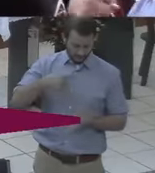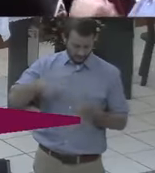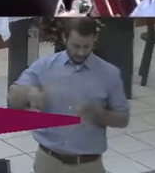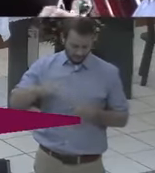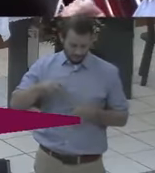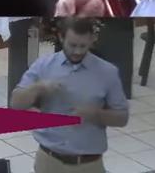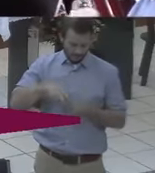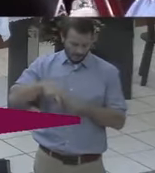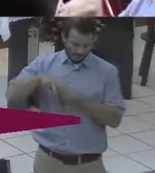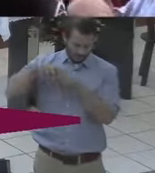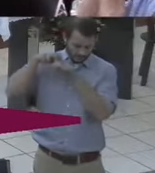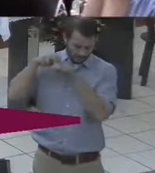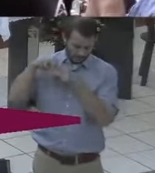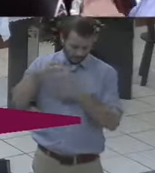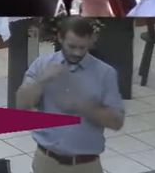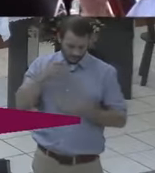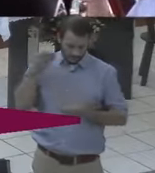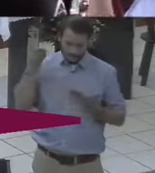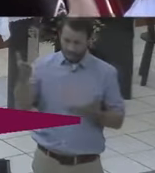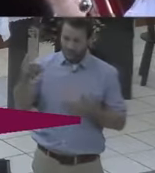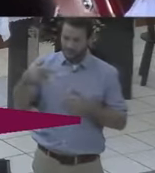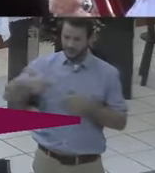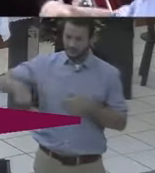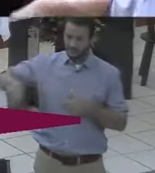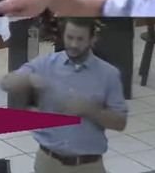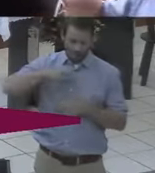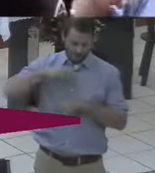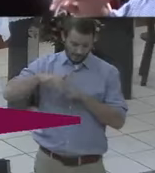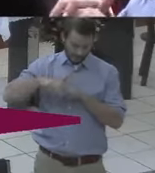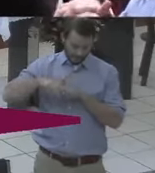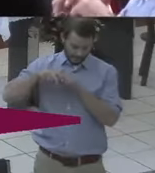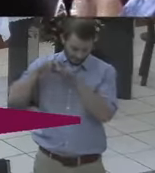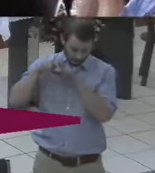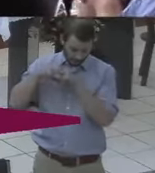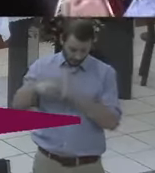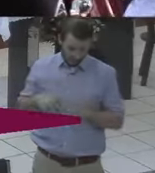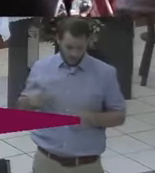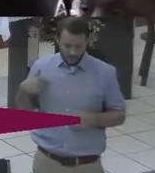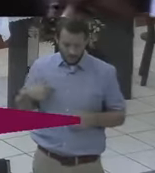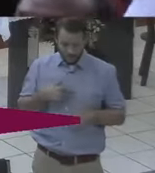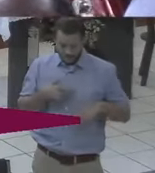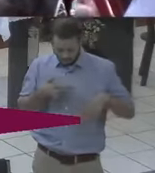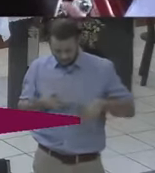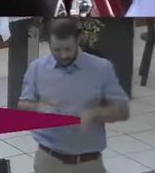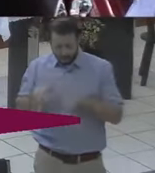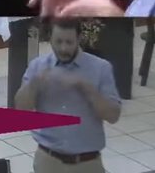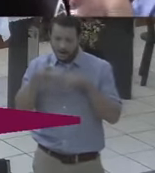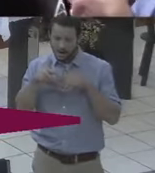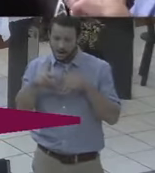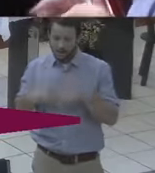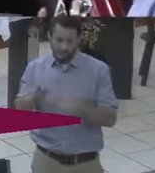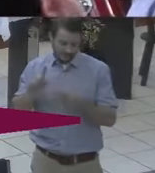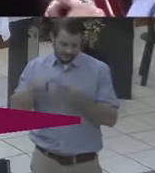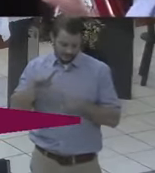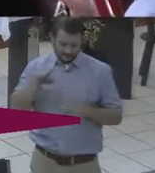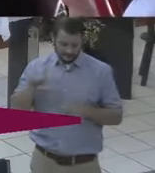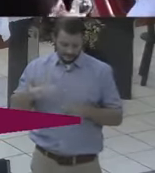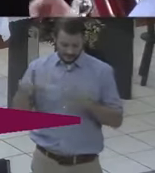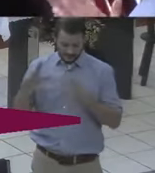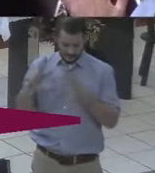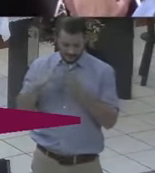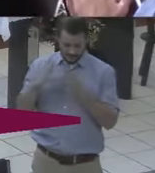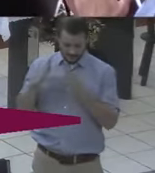thus around the throne, and thus around the throne. We're marching